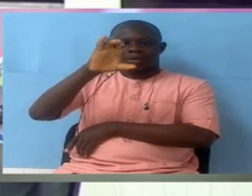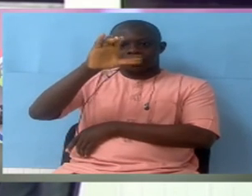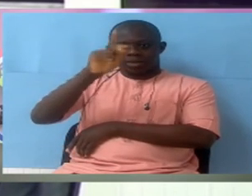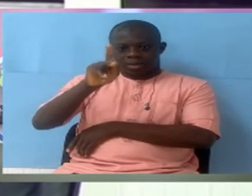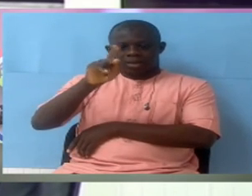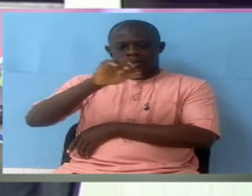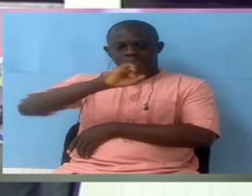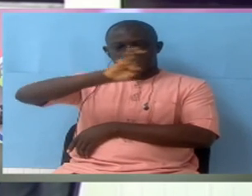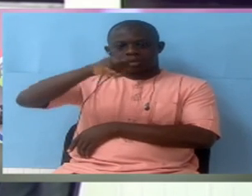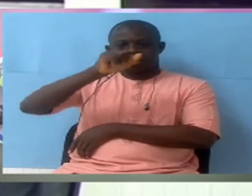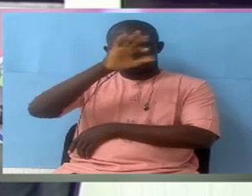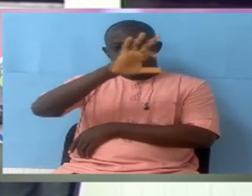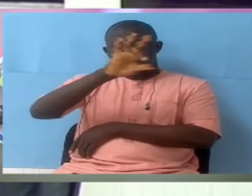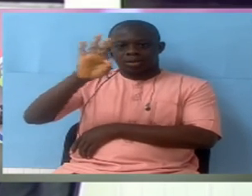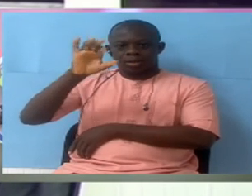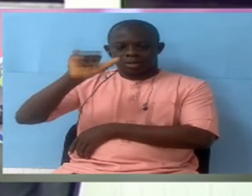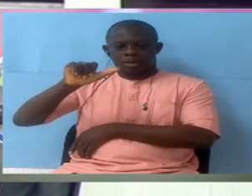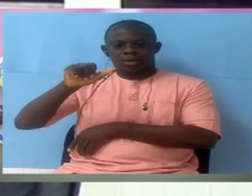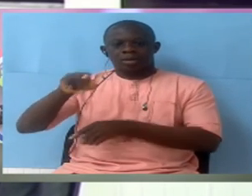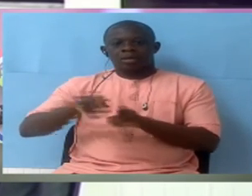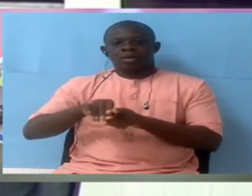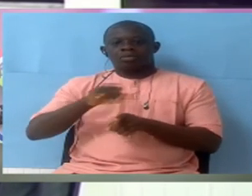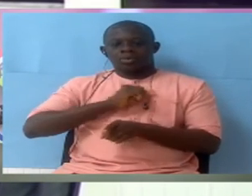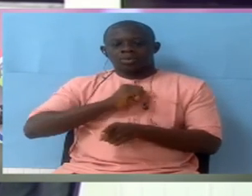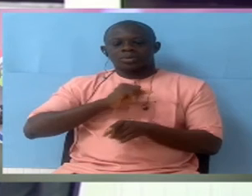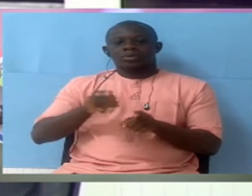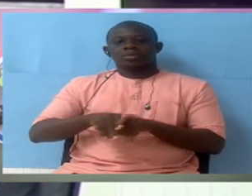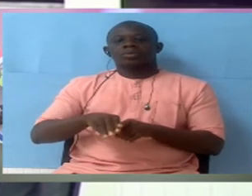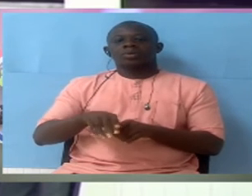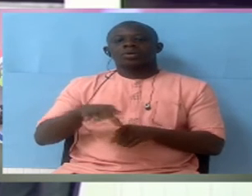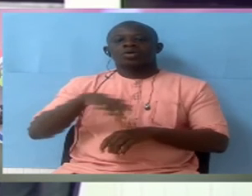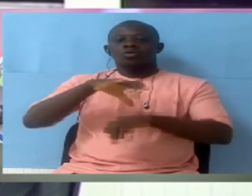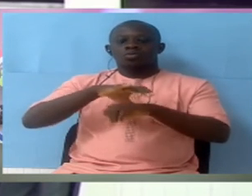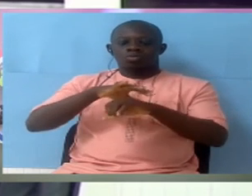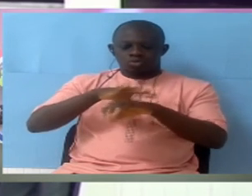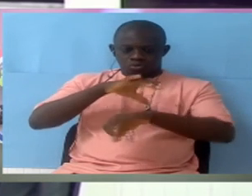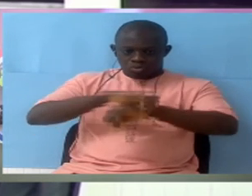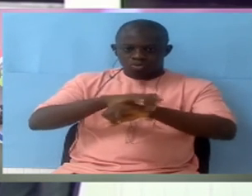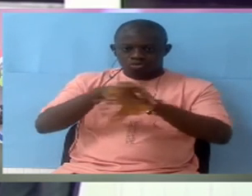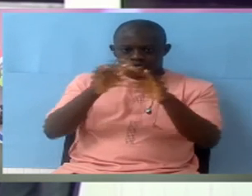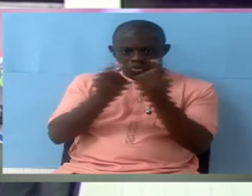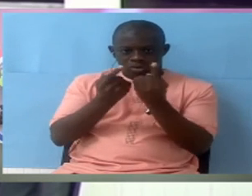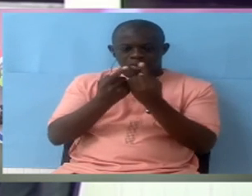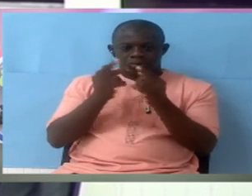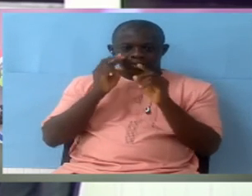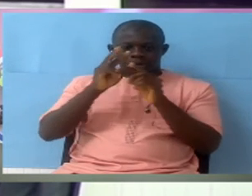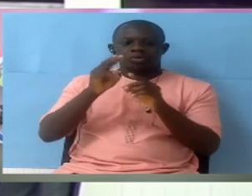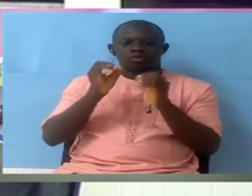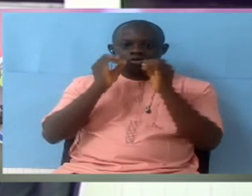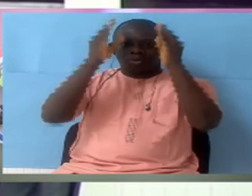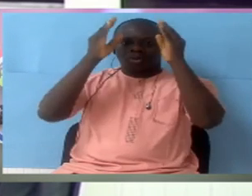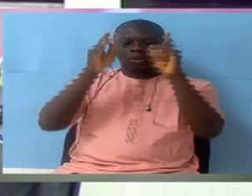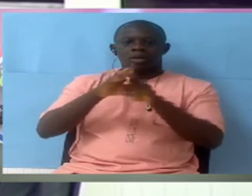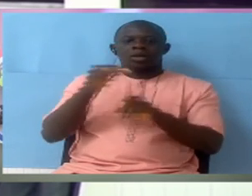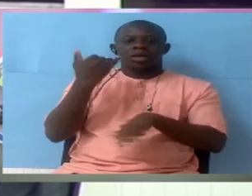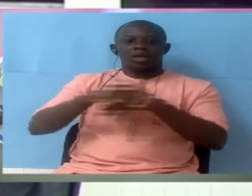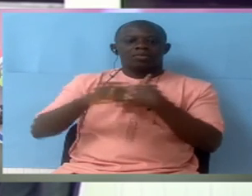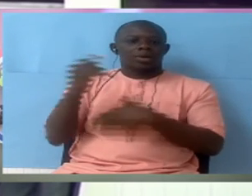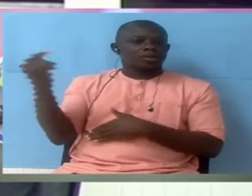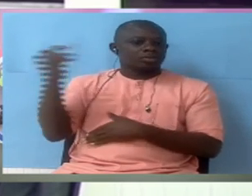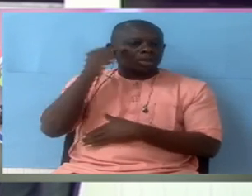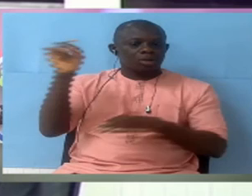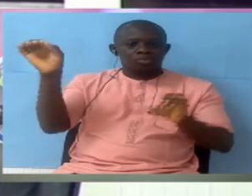Malik Jata caught me by surprise. Mom na daf ma betab mako gisse. I did not hear even a